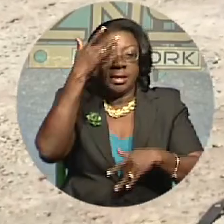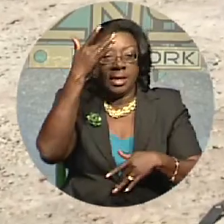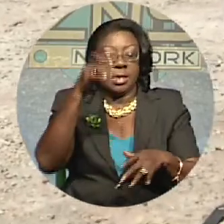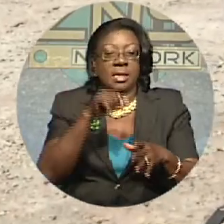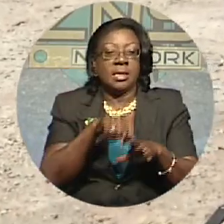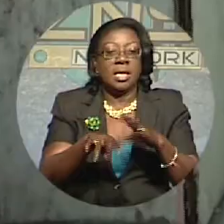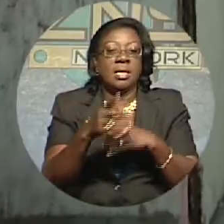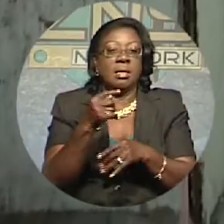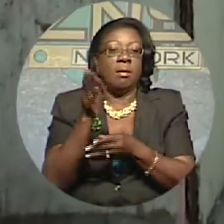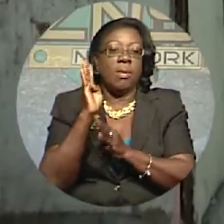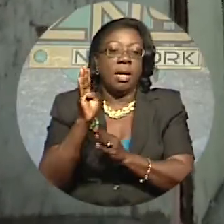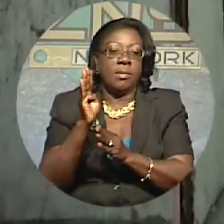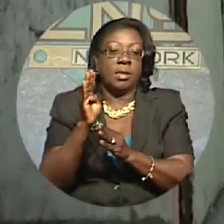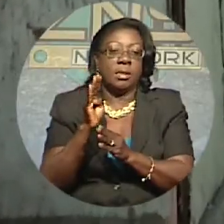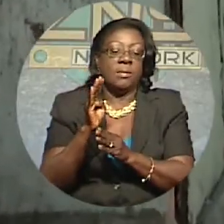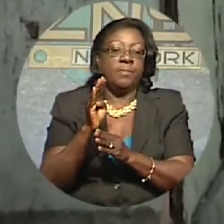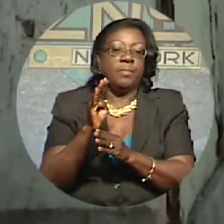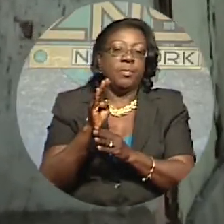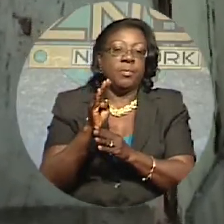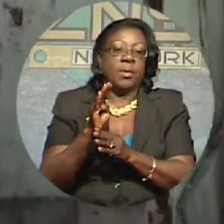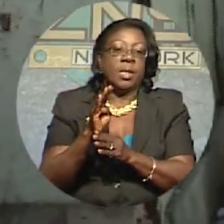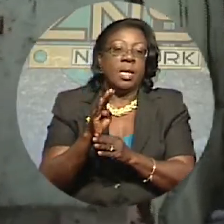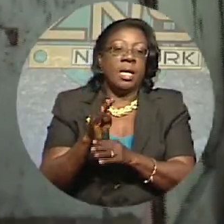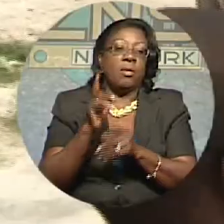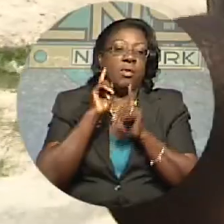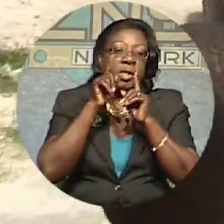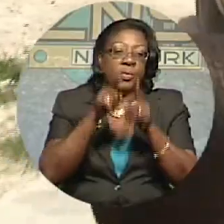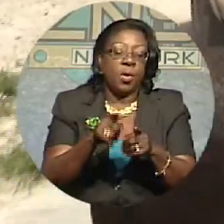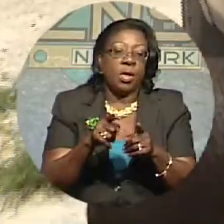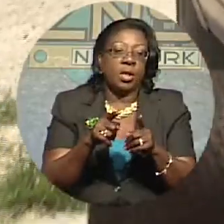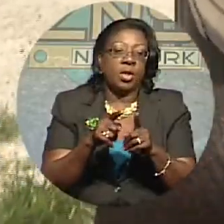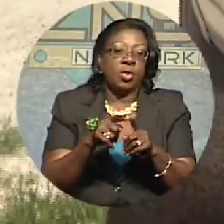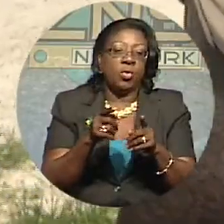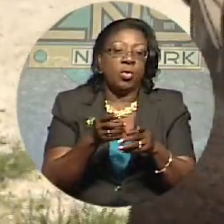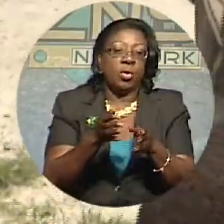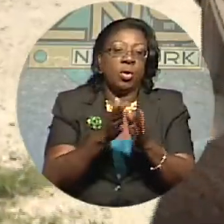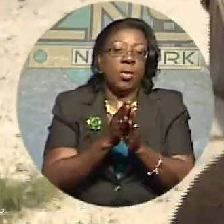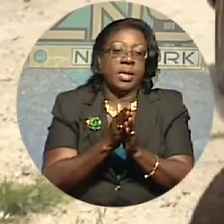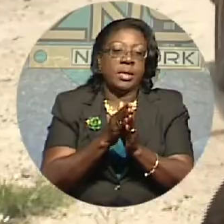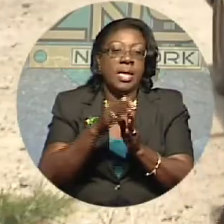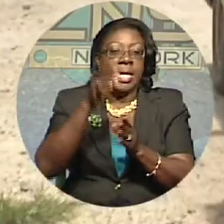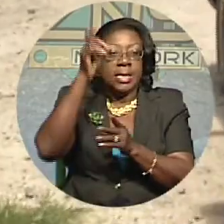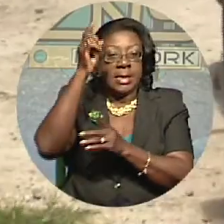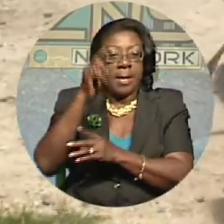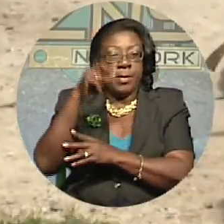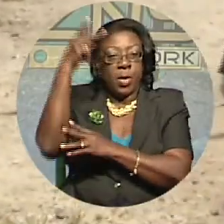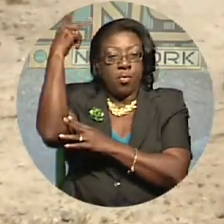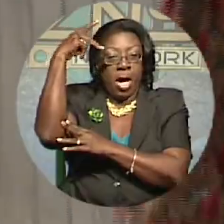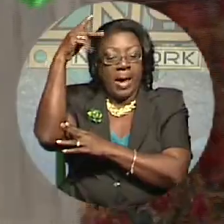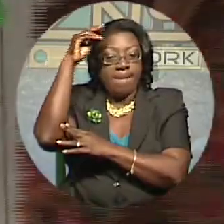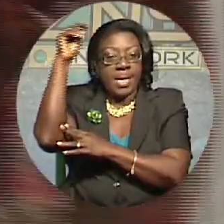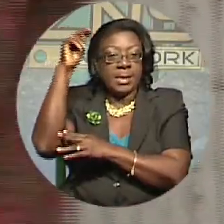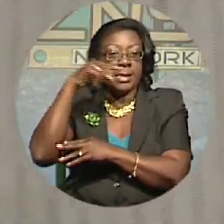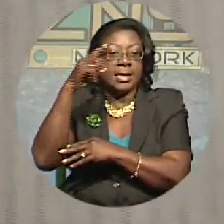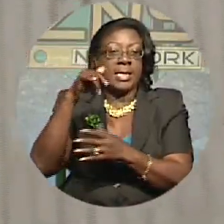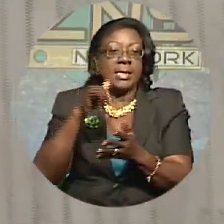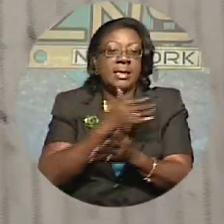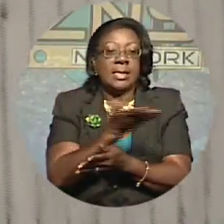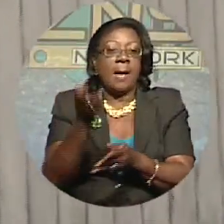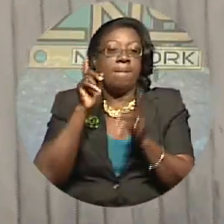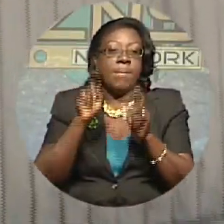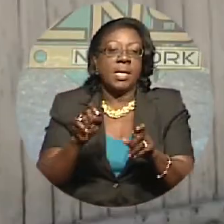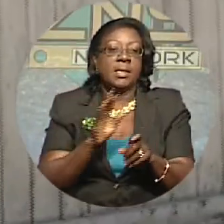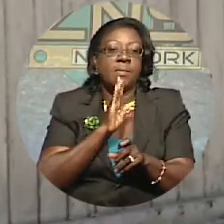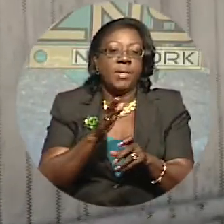infestation of rodents. But in response to the extension request, Deputy Prime Minister Philip Davis says there must be